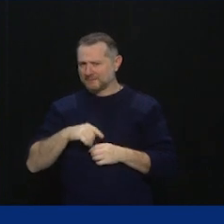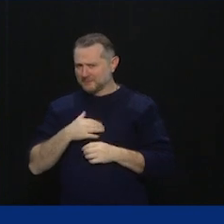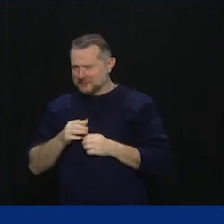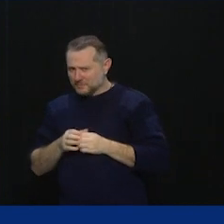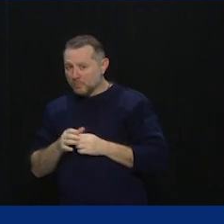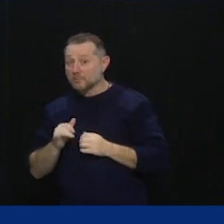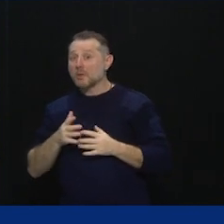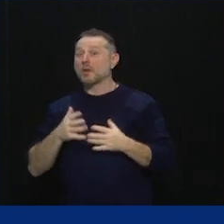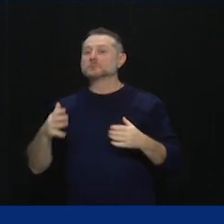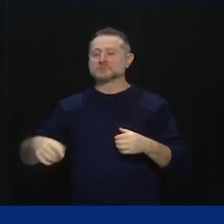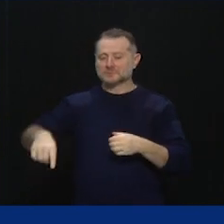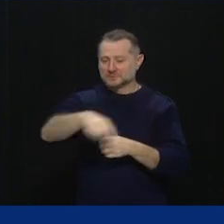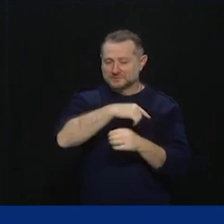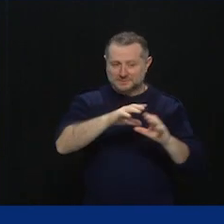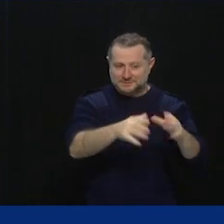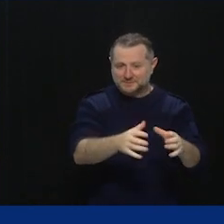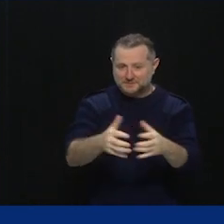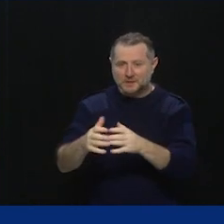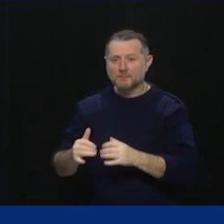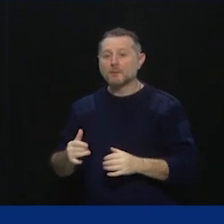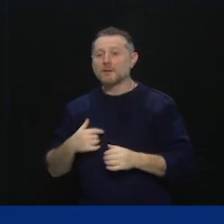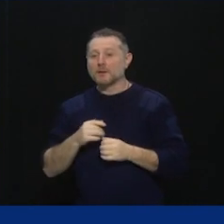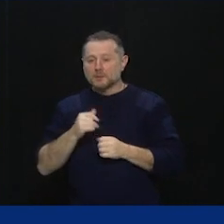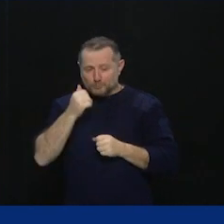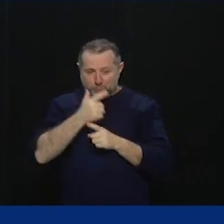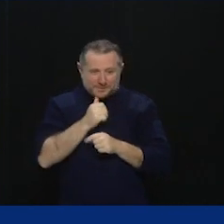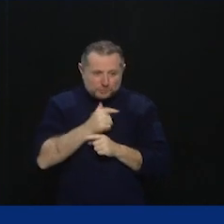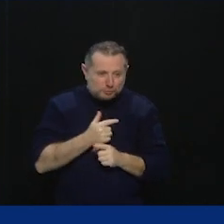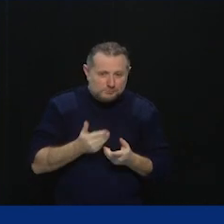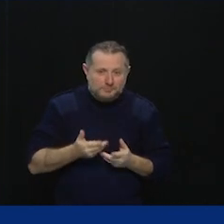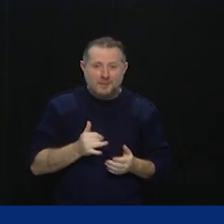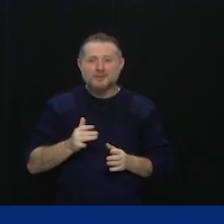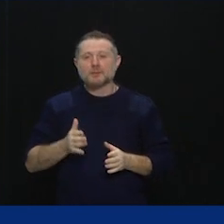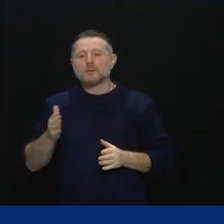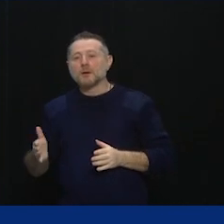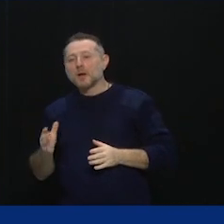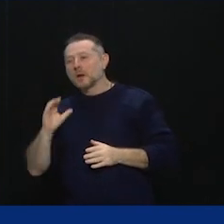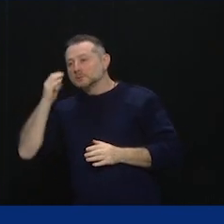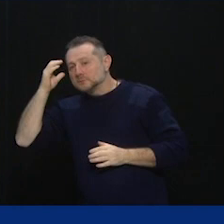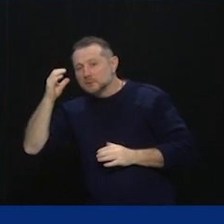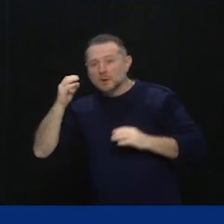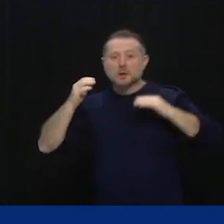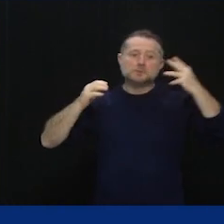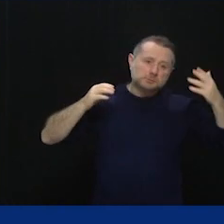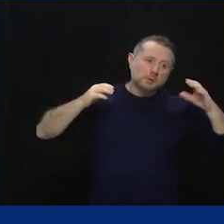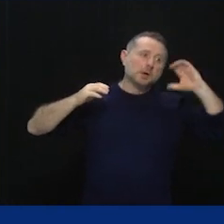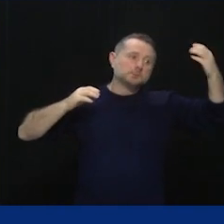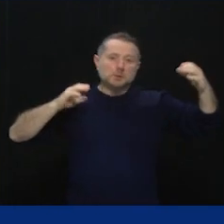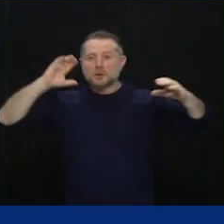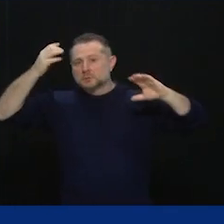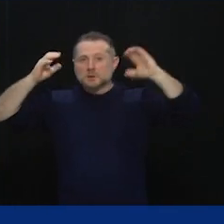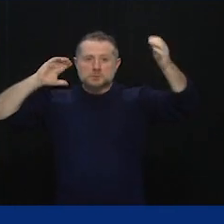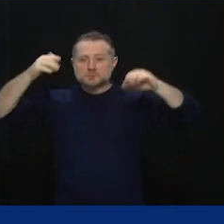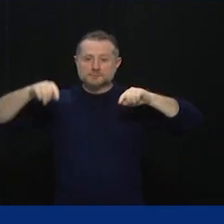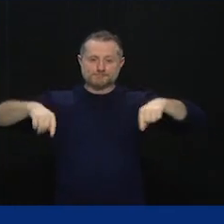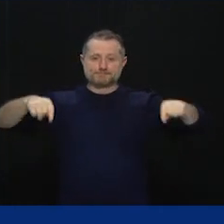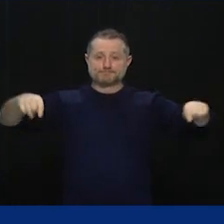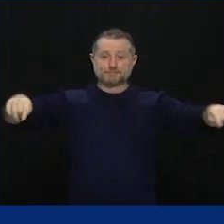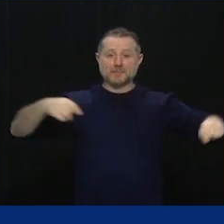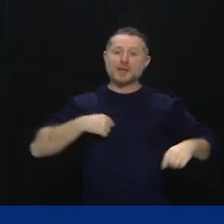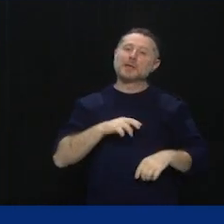and sisters and your first cousins and your second. When you're an Irish family, there's a lot of layers. So, and the same is true